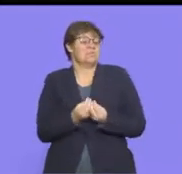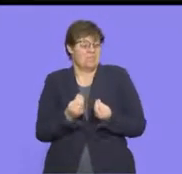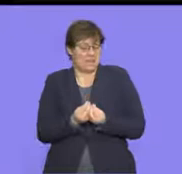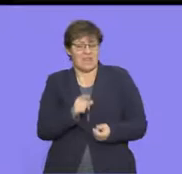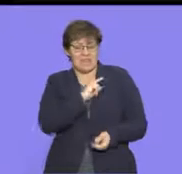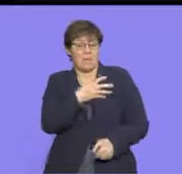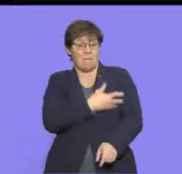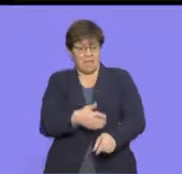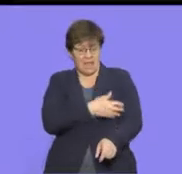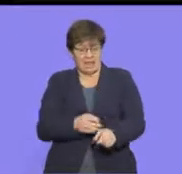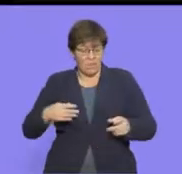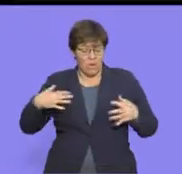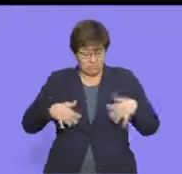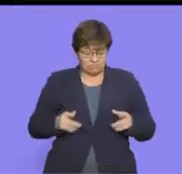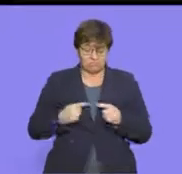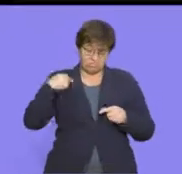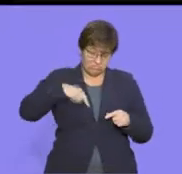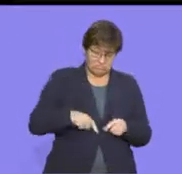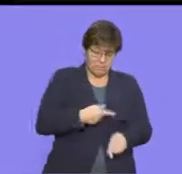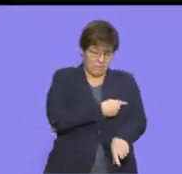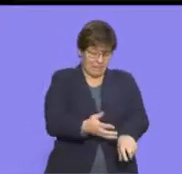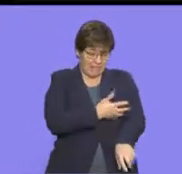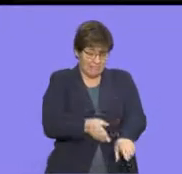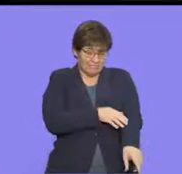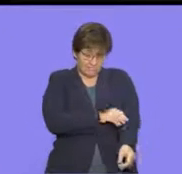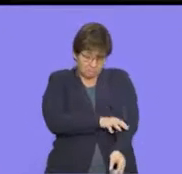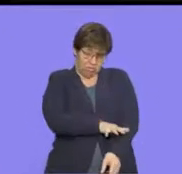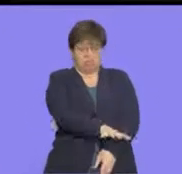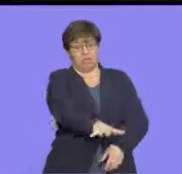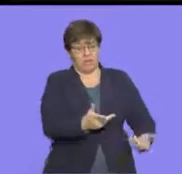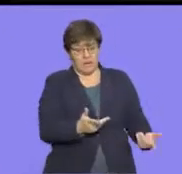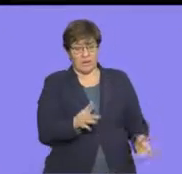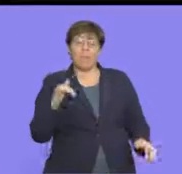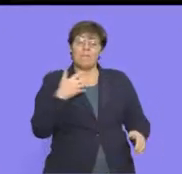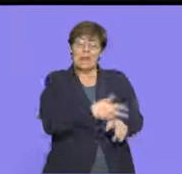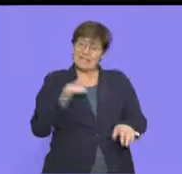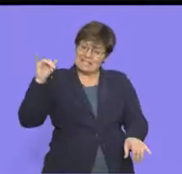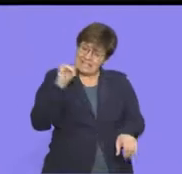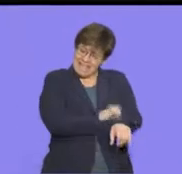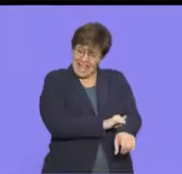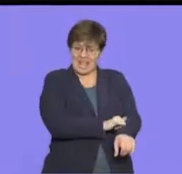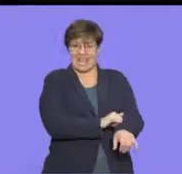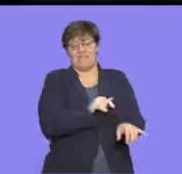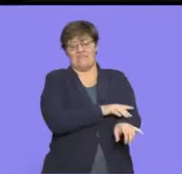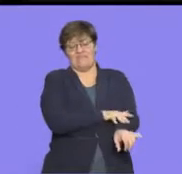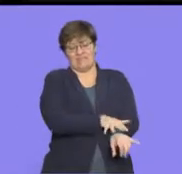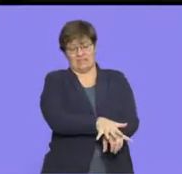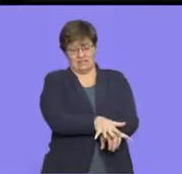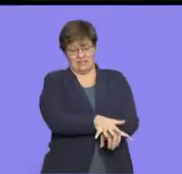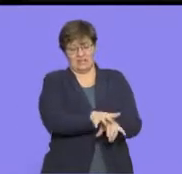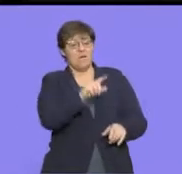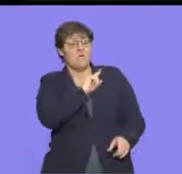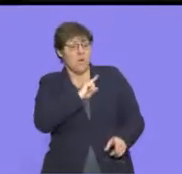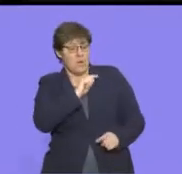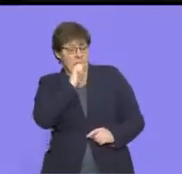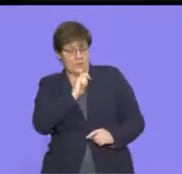we can bleed to death. Okay, what happens? You want to make sure that the blood stays in the blood vessels, because that is what